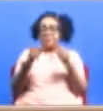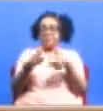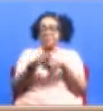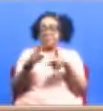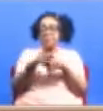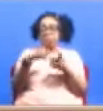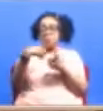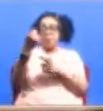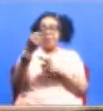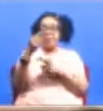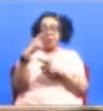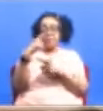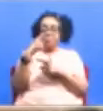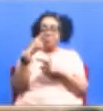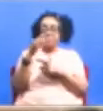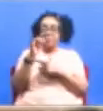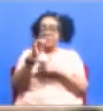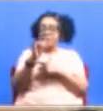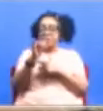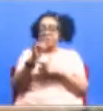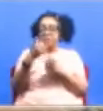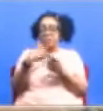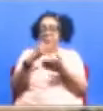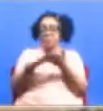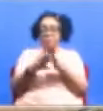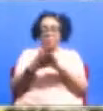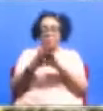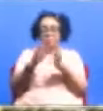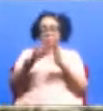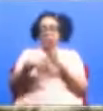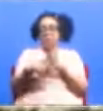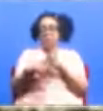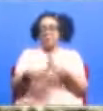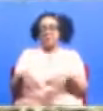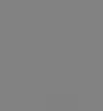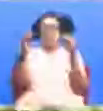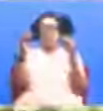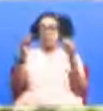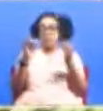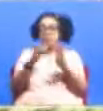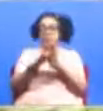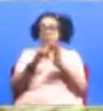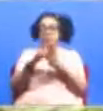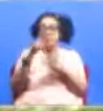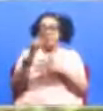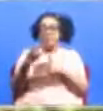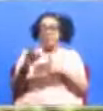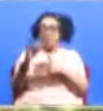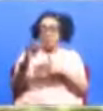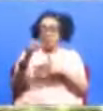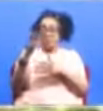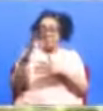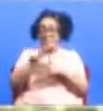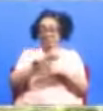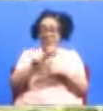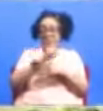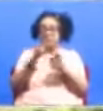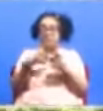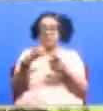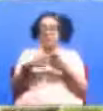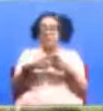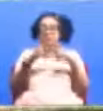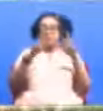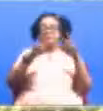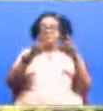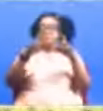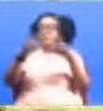home. They scampered and ran to their homes, but area residents later found out that one of them was missing. Villagers initiated a search for